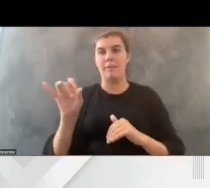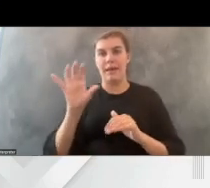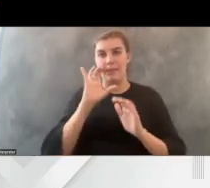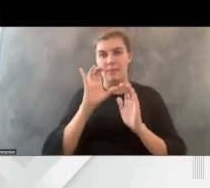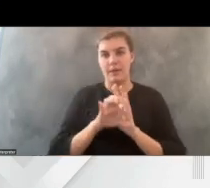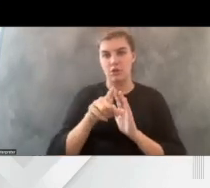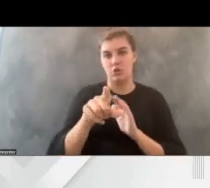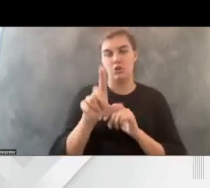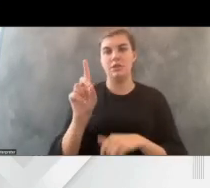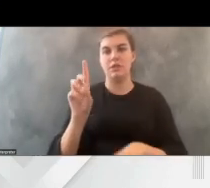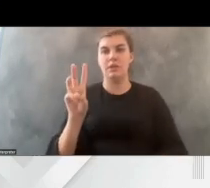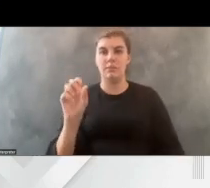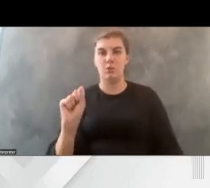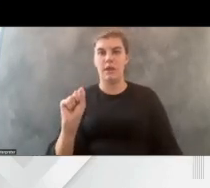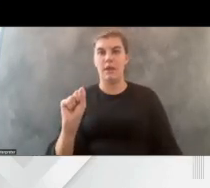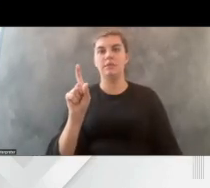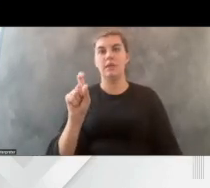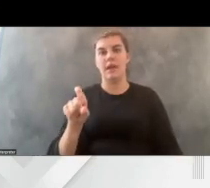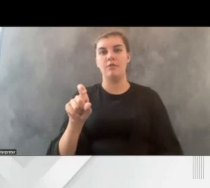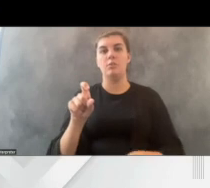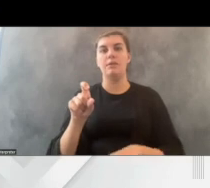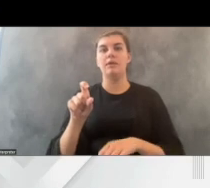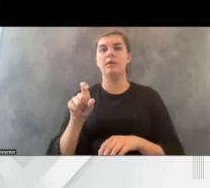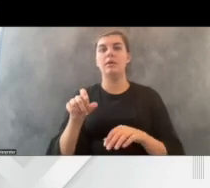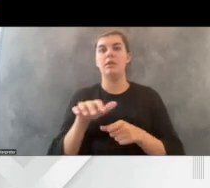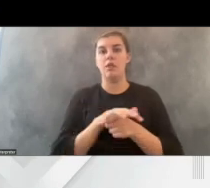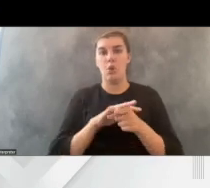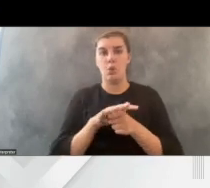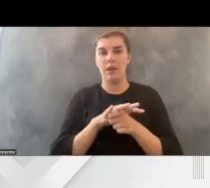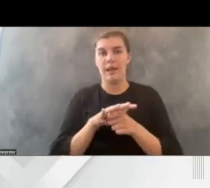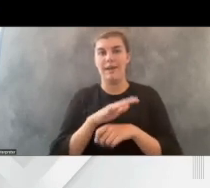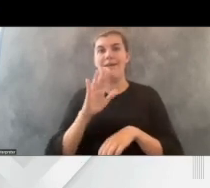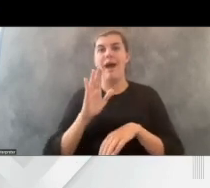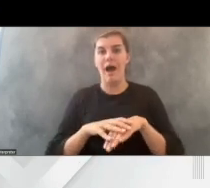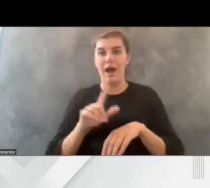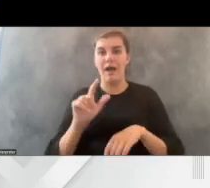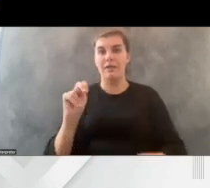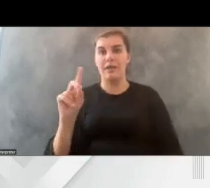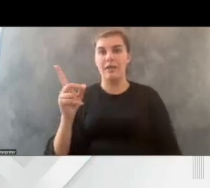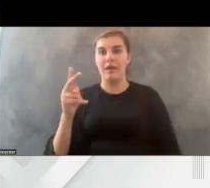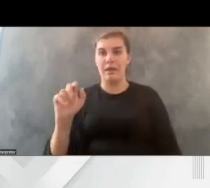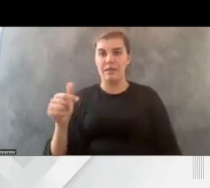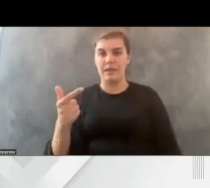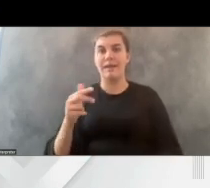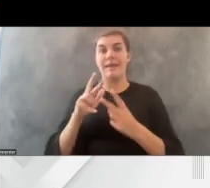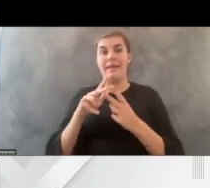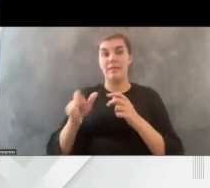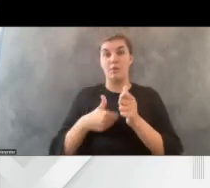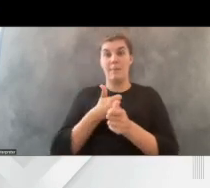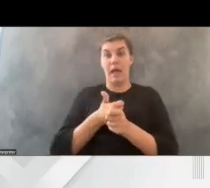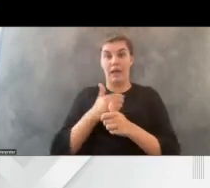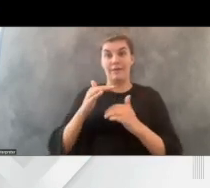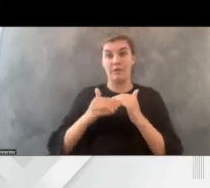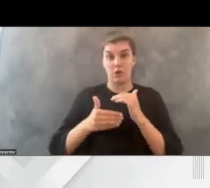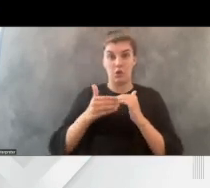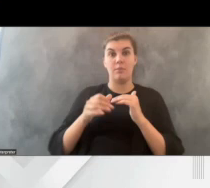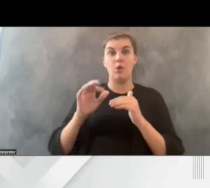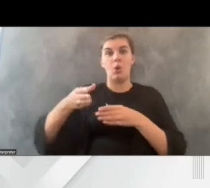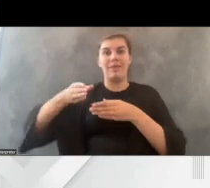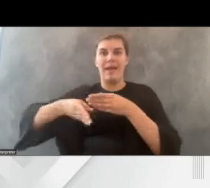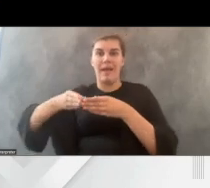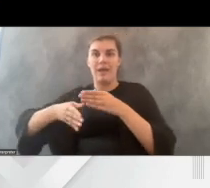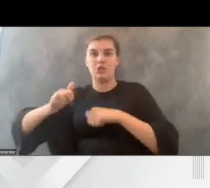blended transition as pictured. So on the slide, you can see the curb ramp comes down 8.3%,